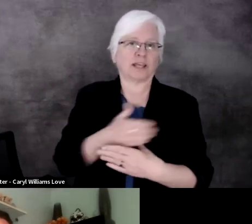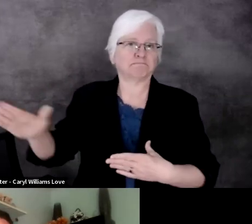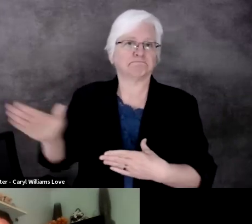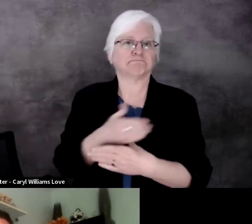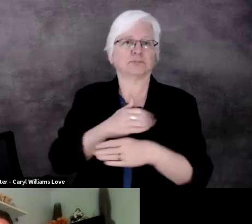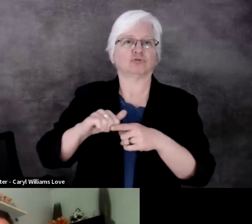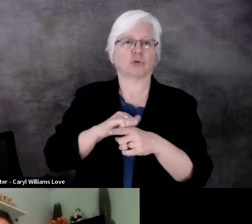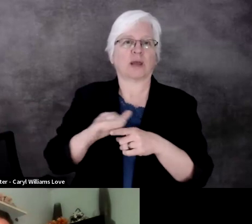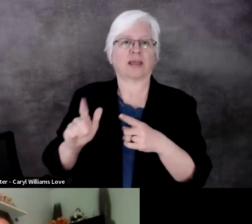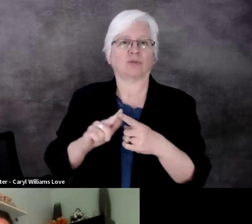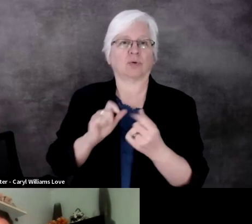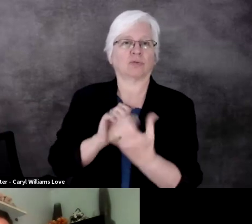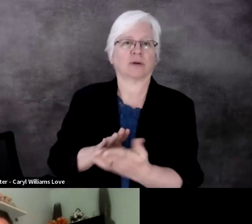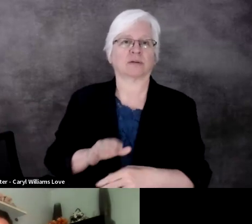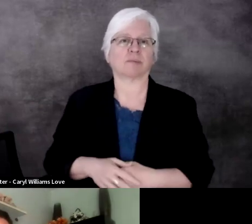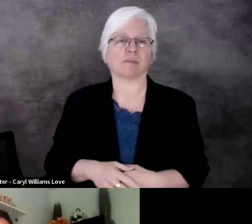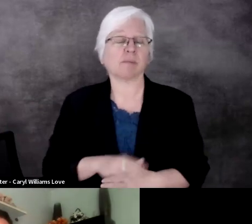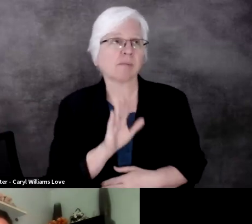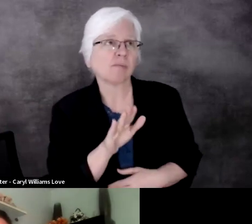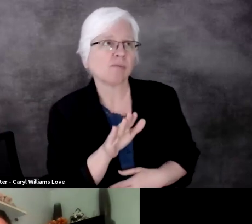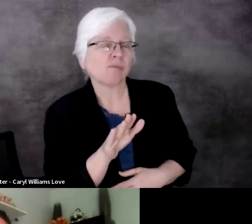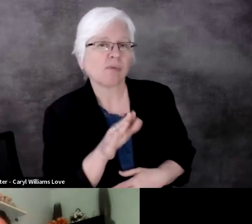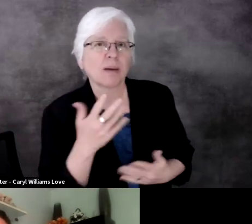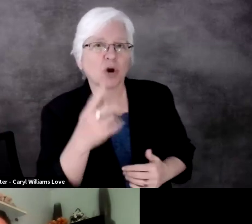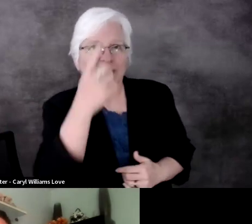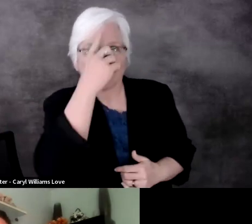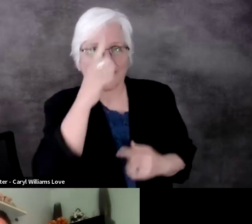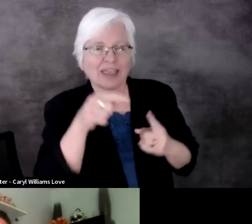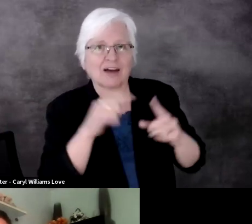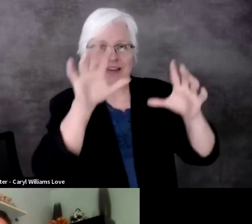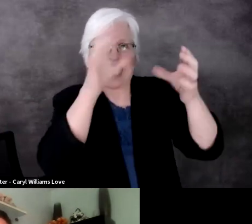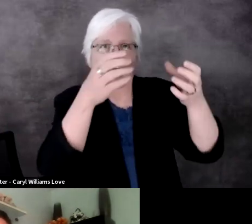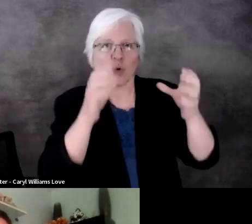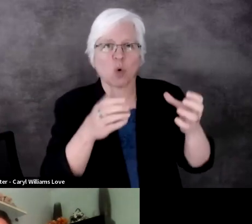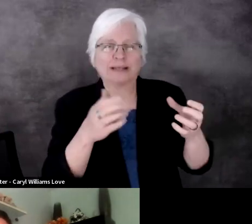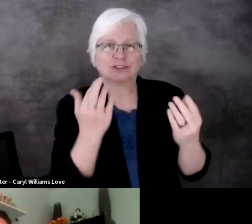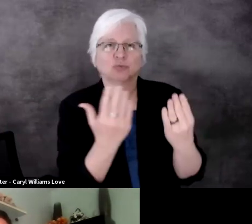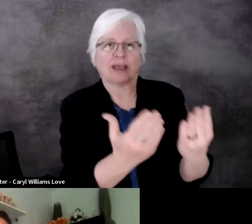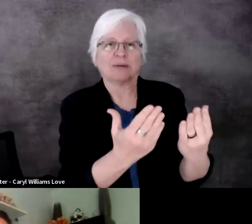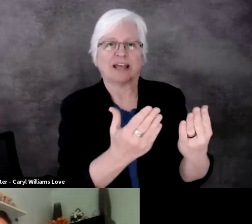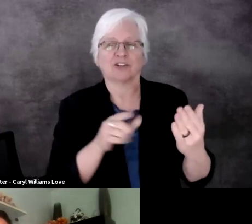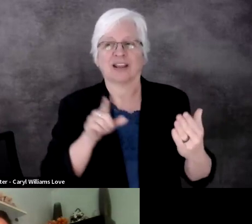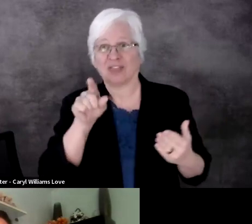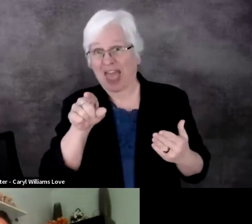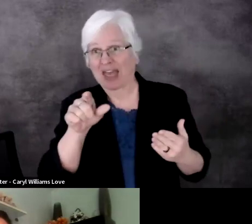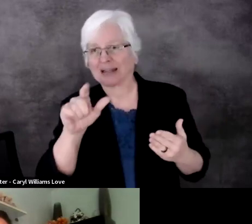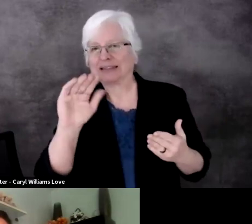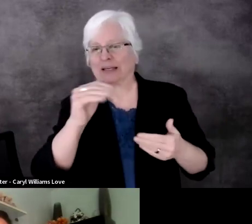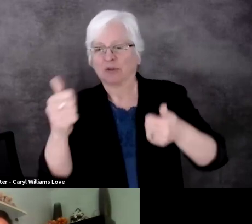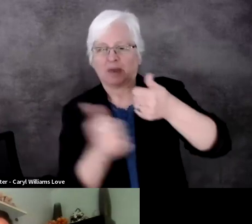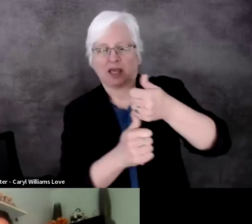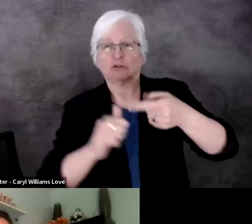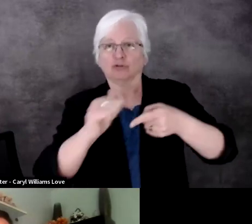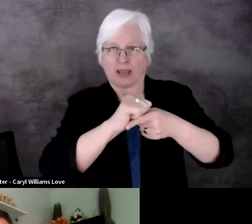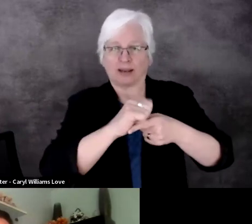So Alicia, I'm already thinking of the categories of recommendations we've come up with, and that seems to fall under training. It seems to fall